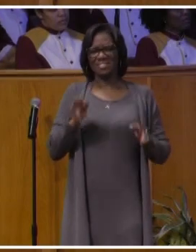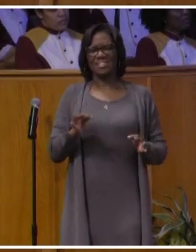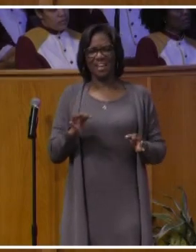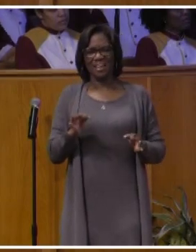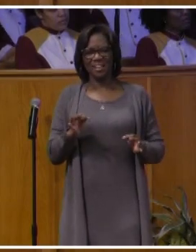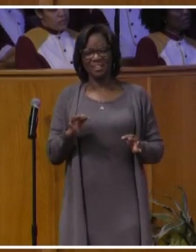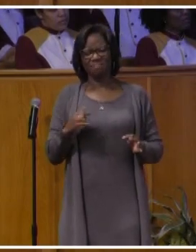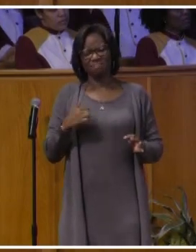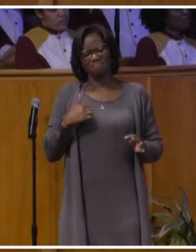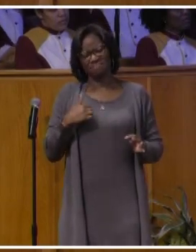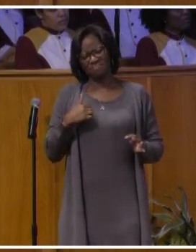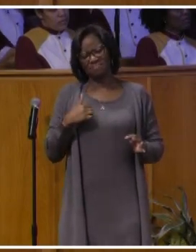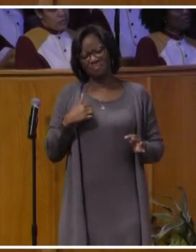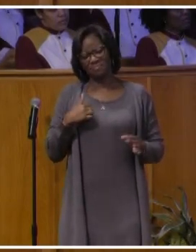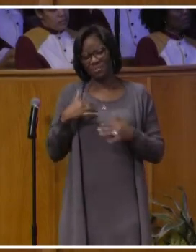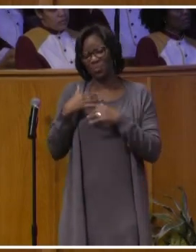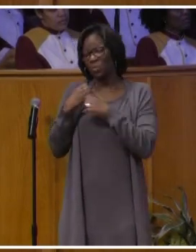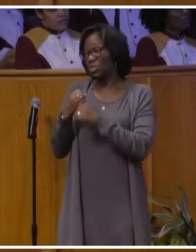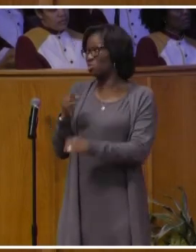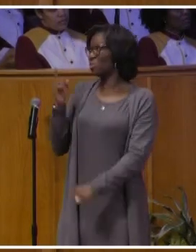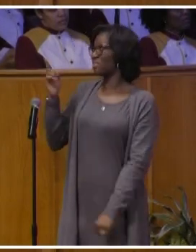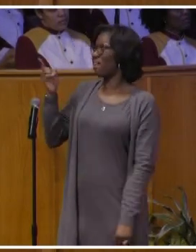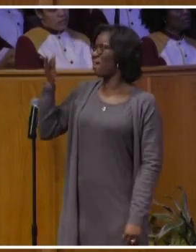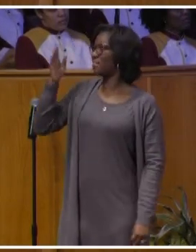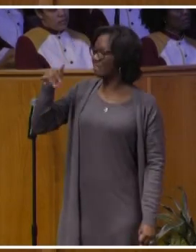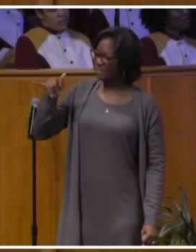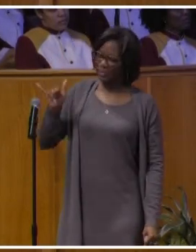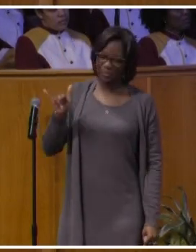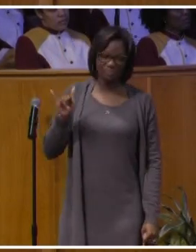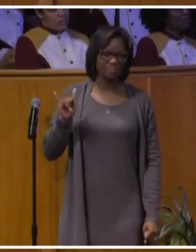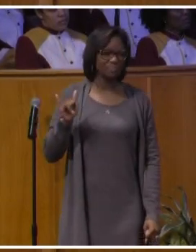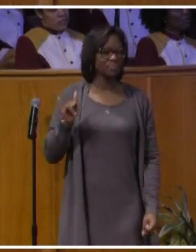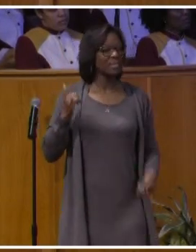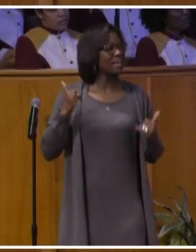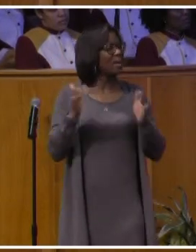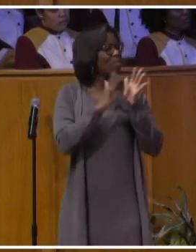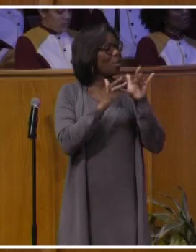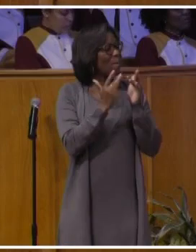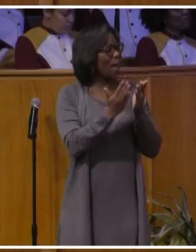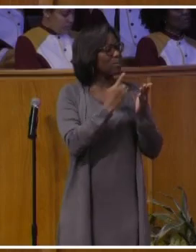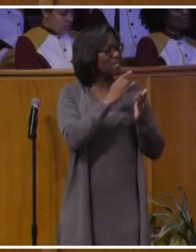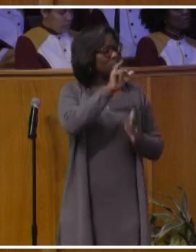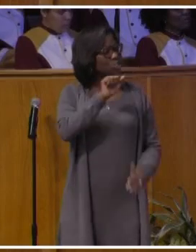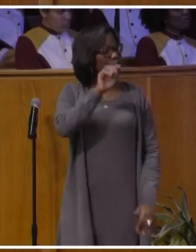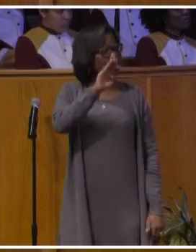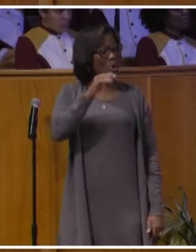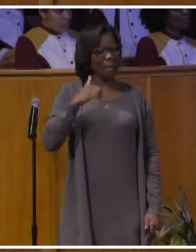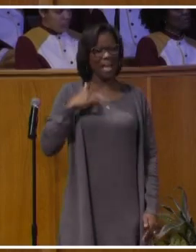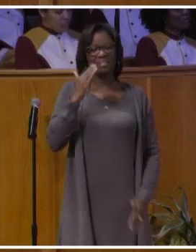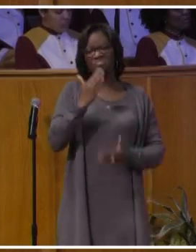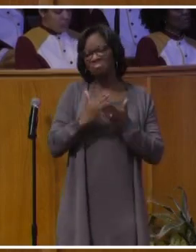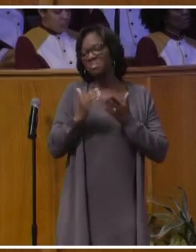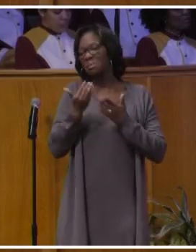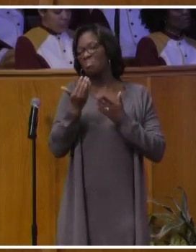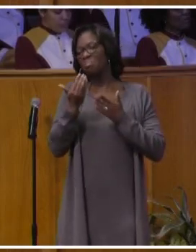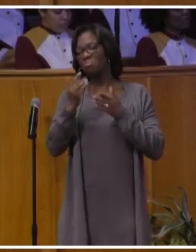decision to trust God. Beloved, the Bible says that Job has some